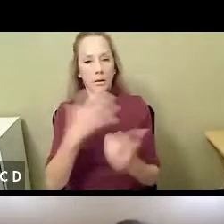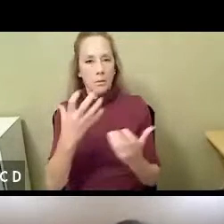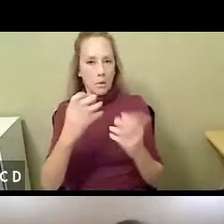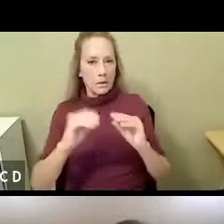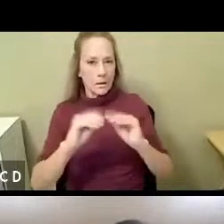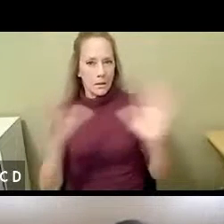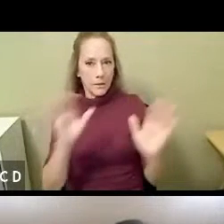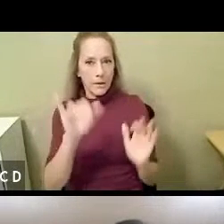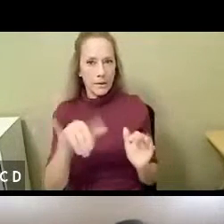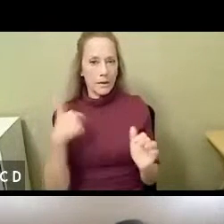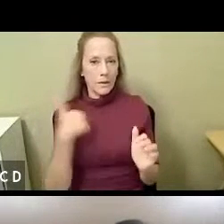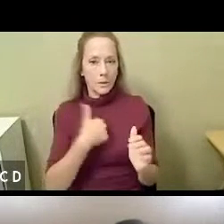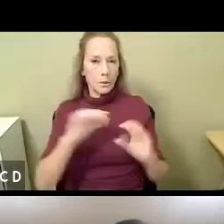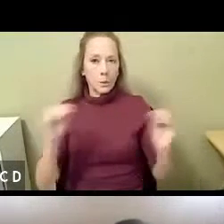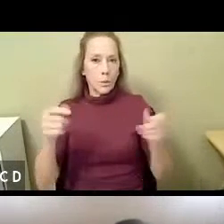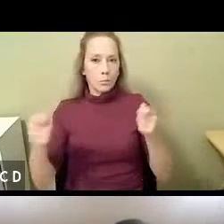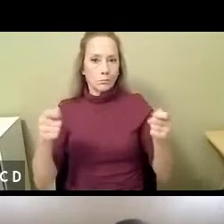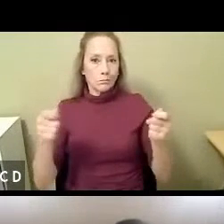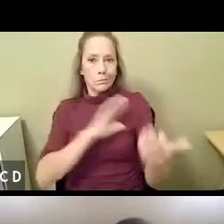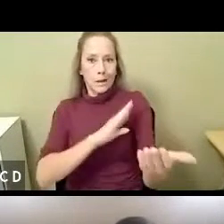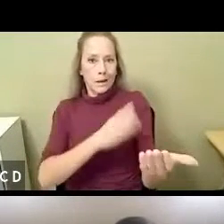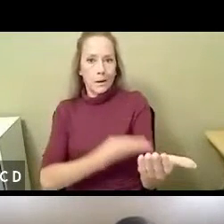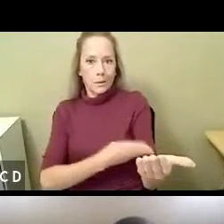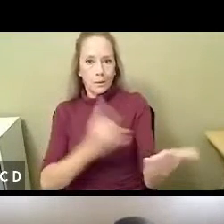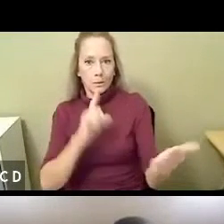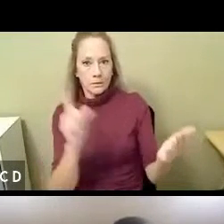unfortunately, we have no power over that.